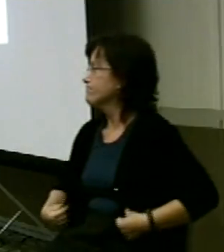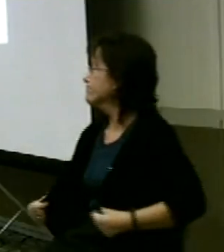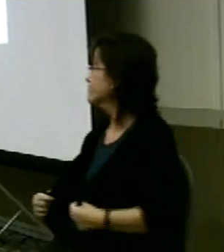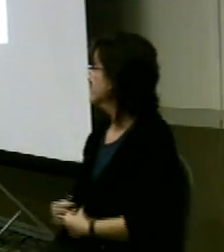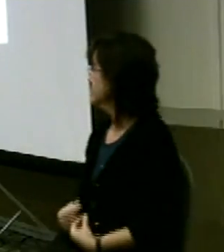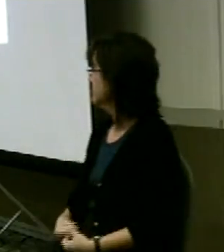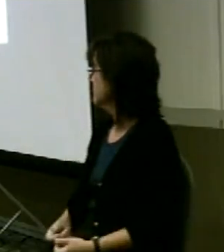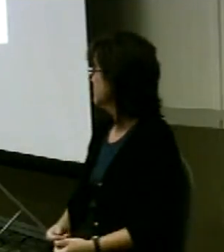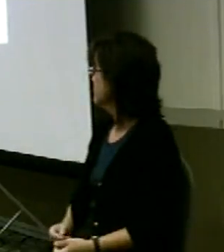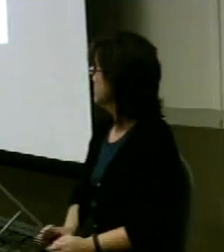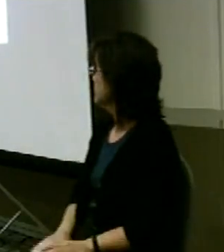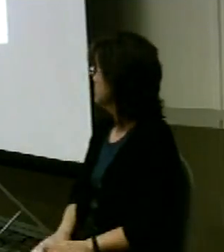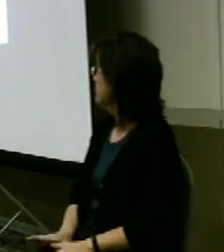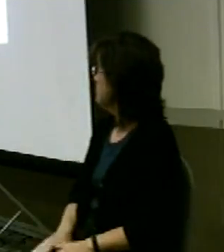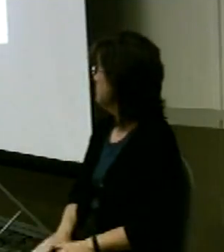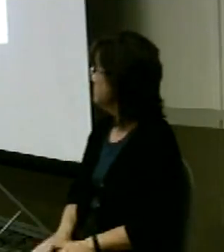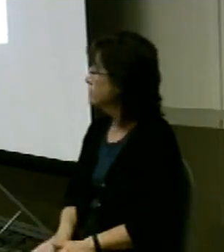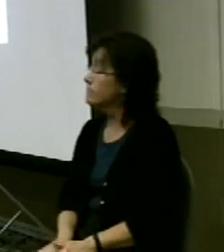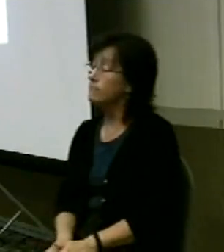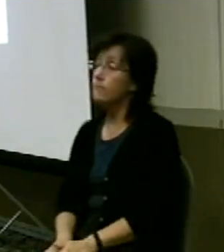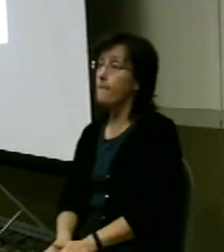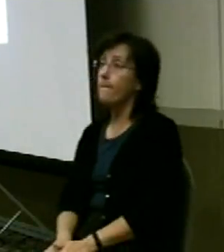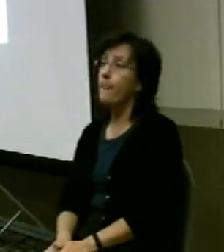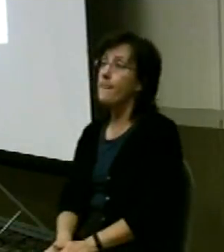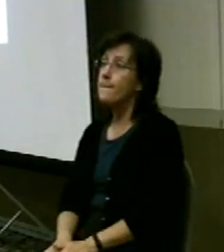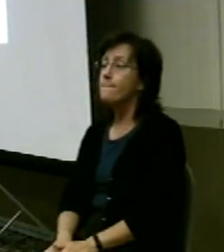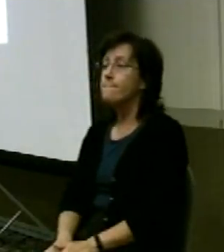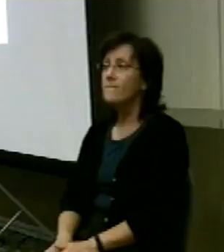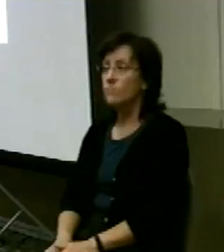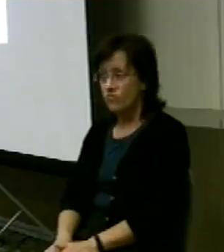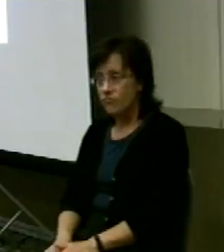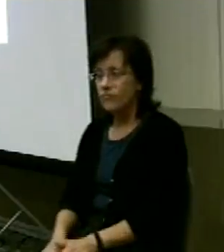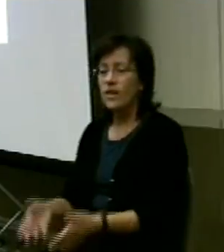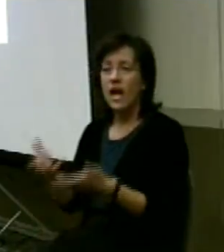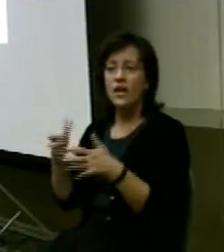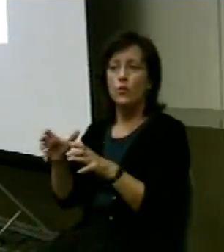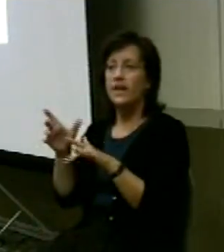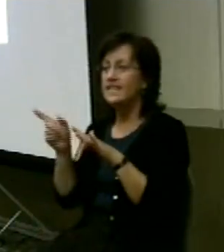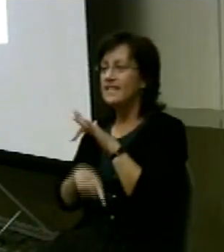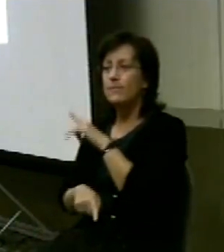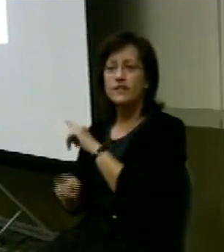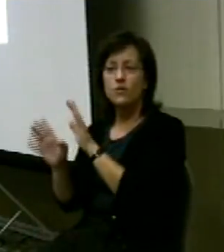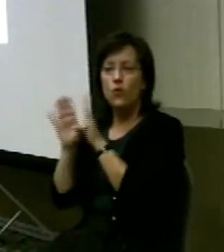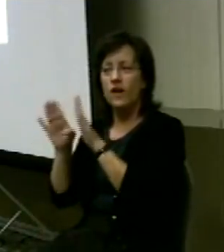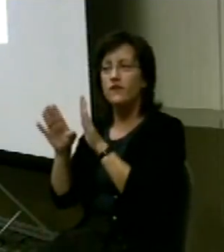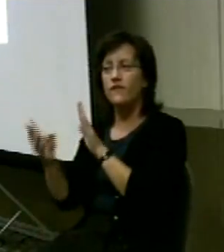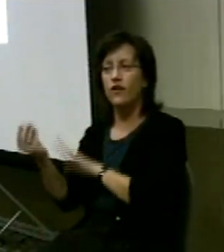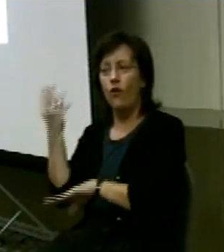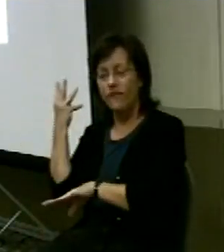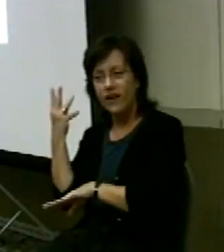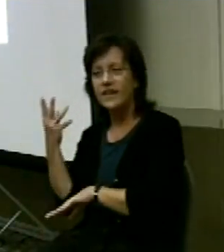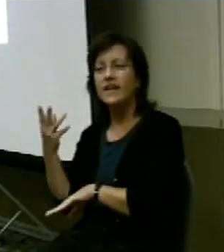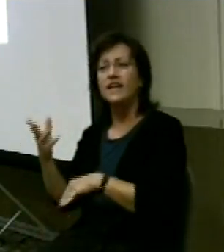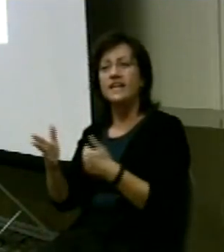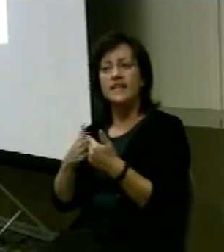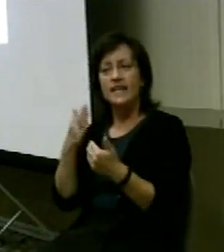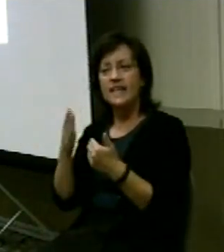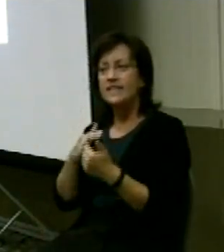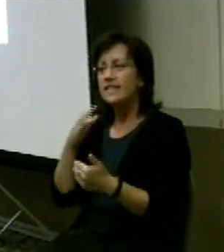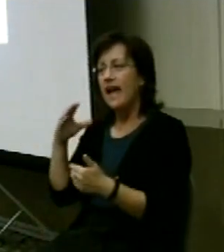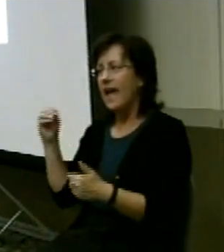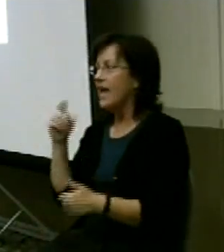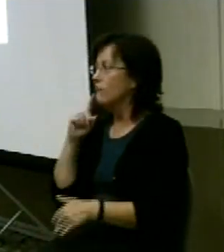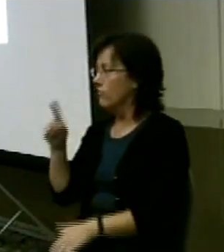We talked about this, but just so I don't skip this fabulous slide, the ease and use of practicality of the tool. Is this a tool